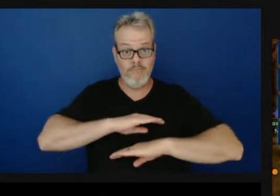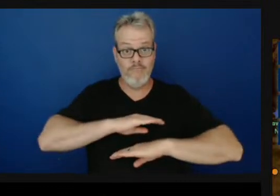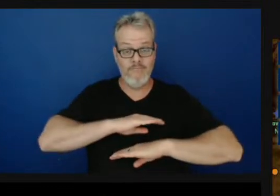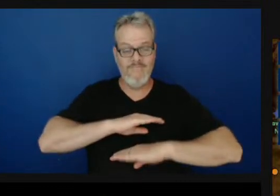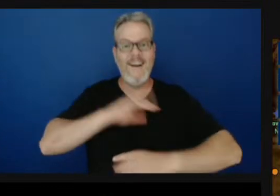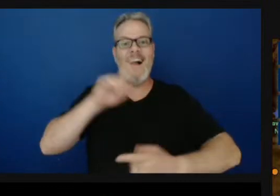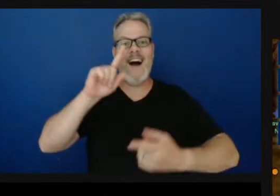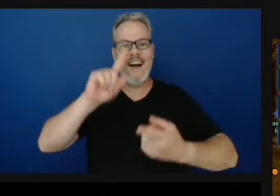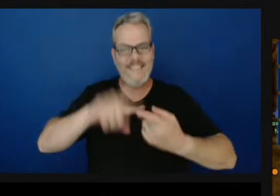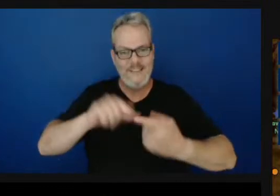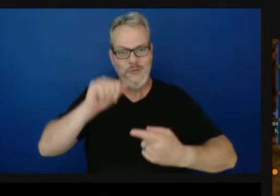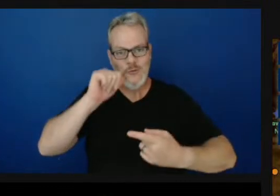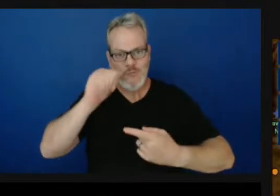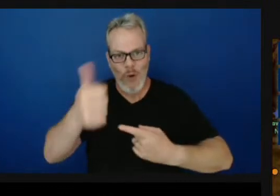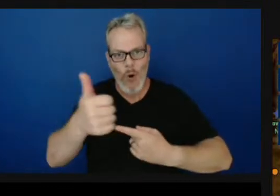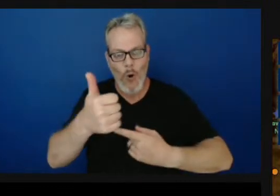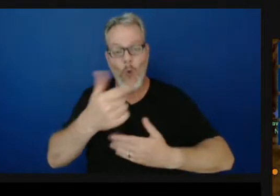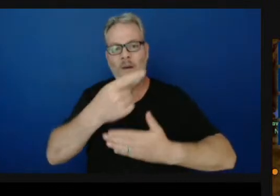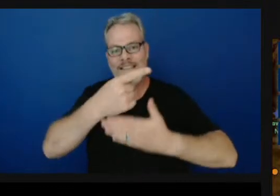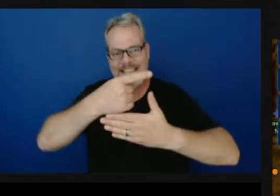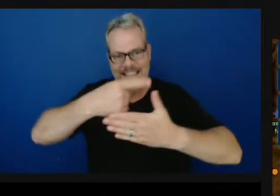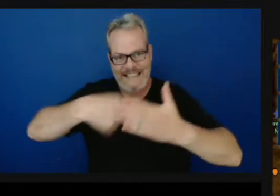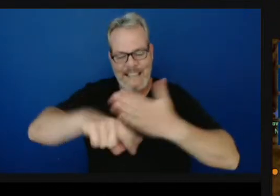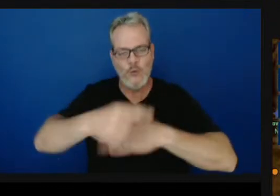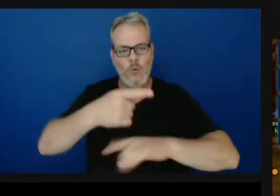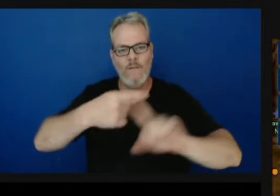until tomorrow and next week, from HVERI,